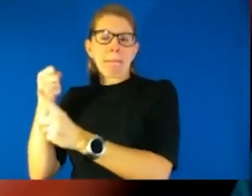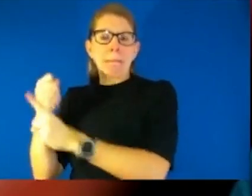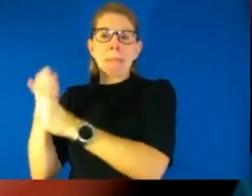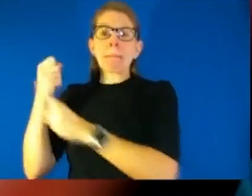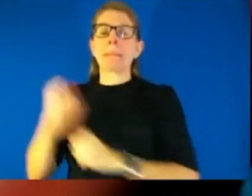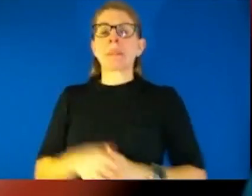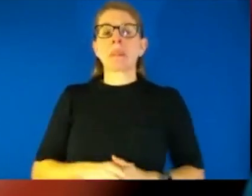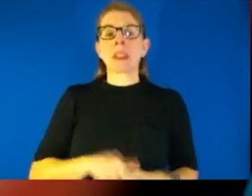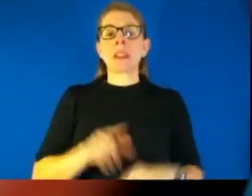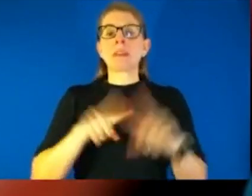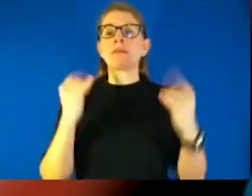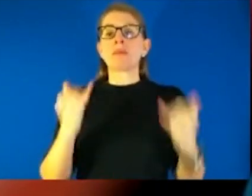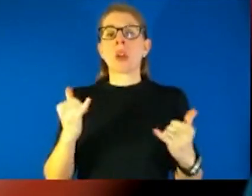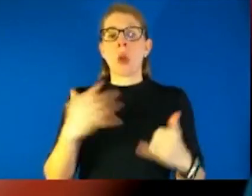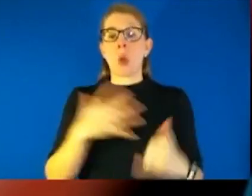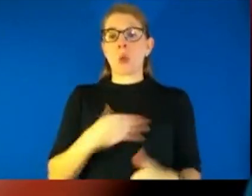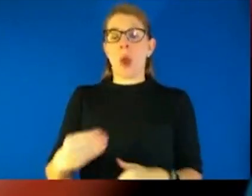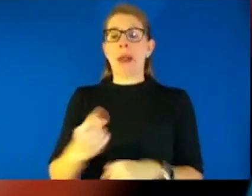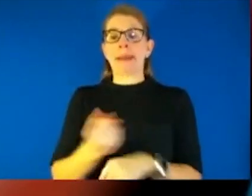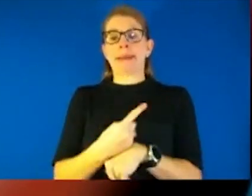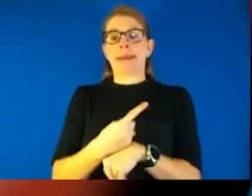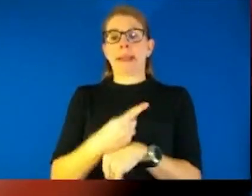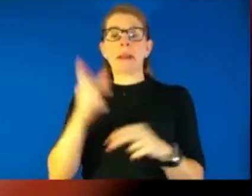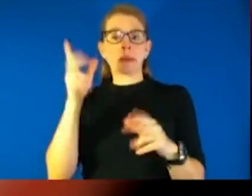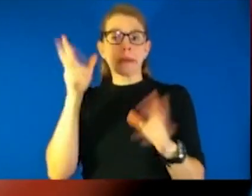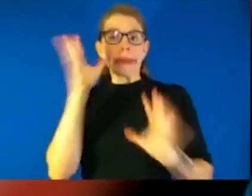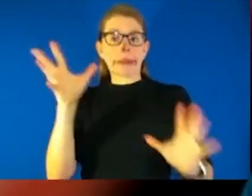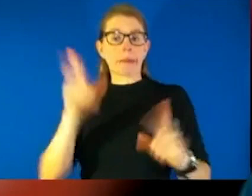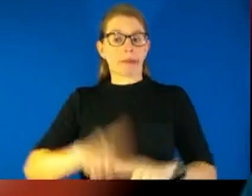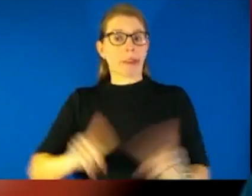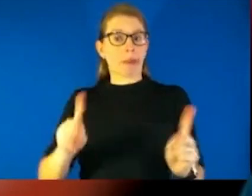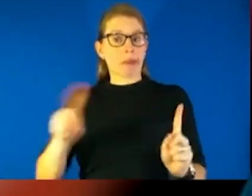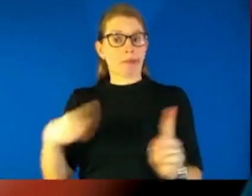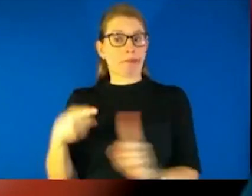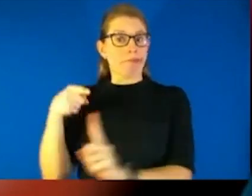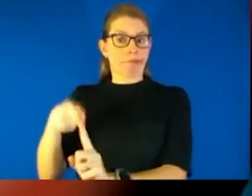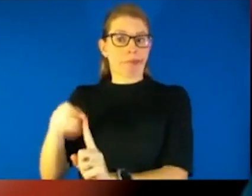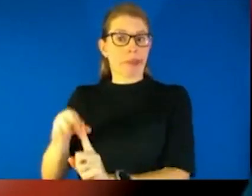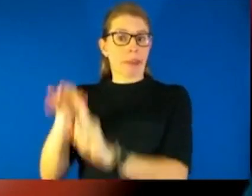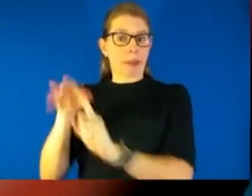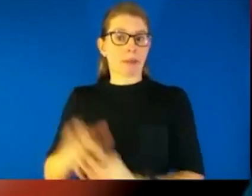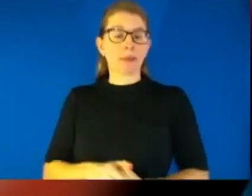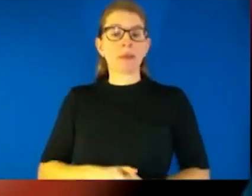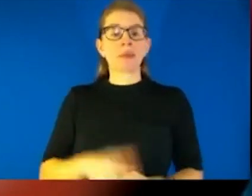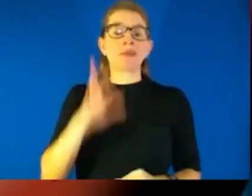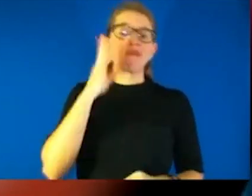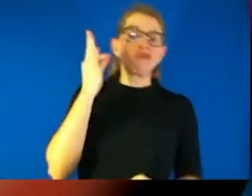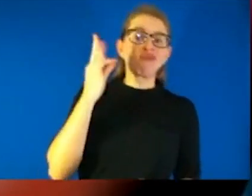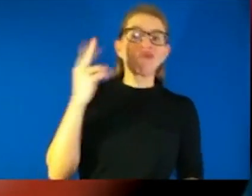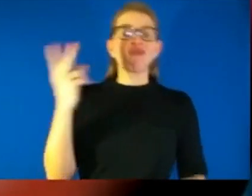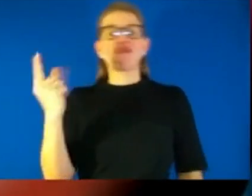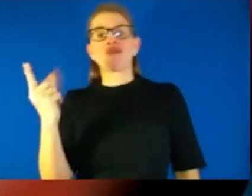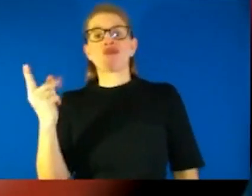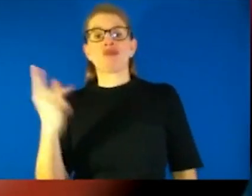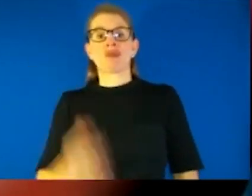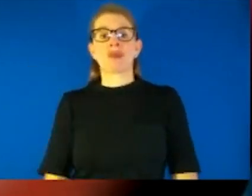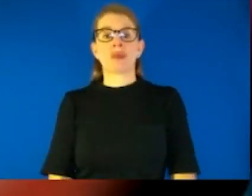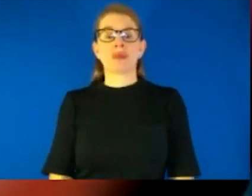now is the white-tailed deer. That's the only difference. So a cat and dog